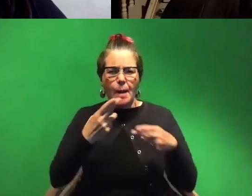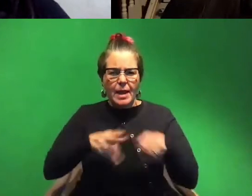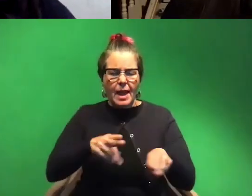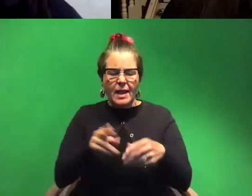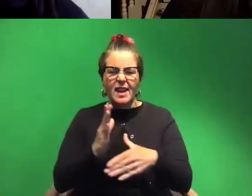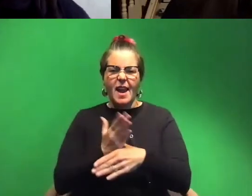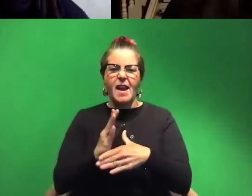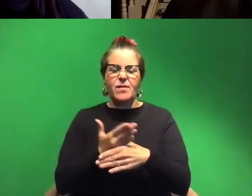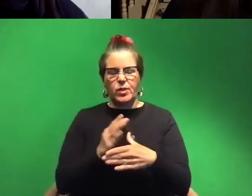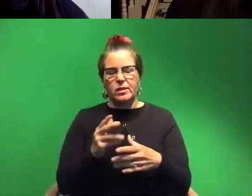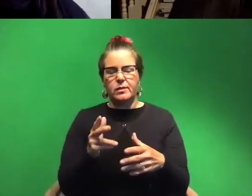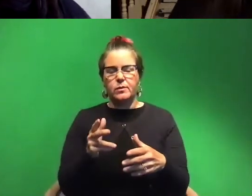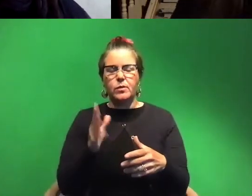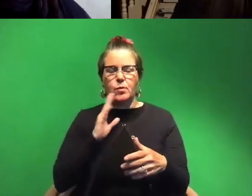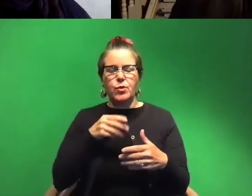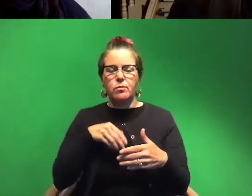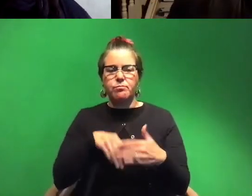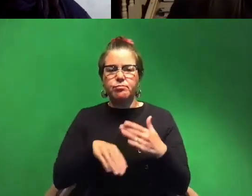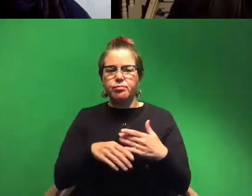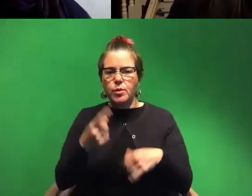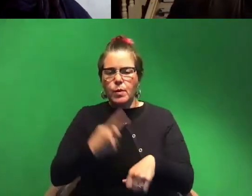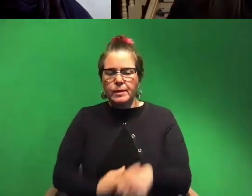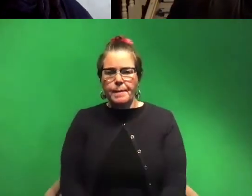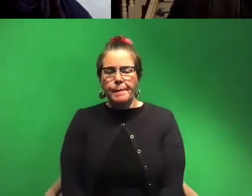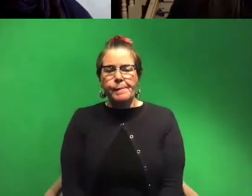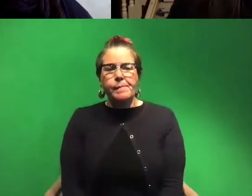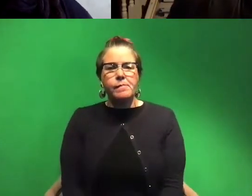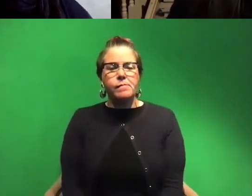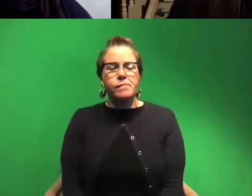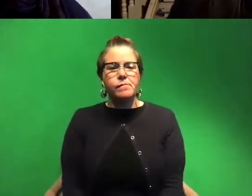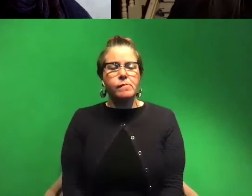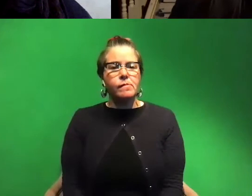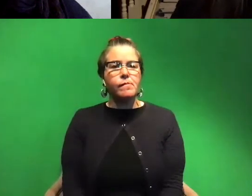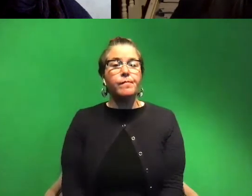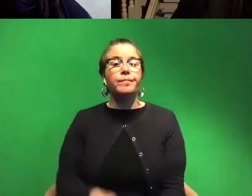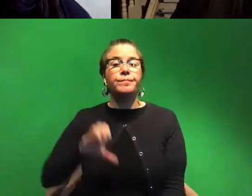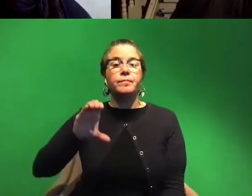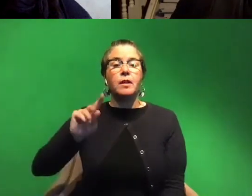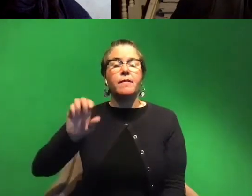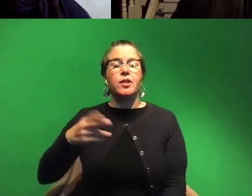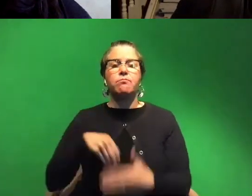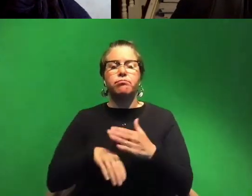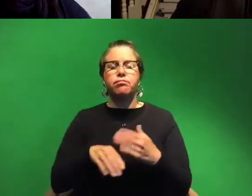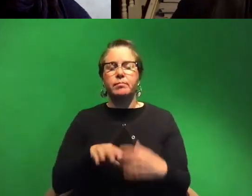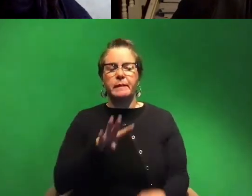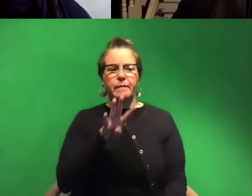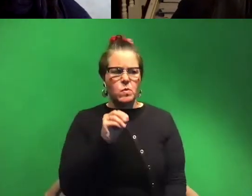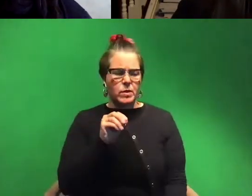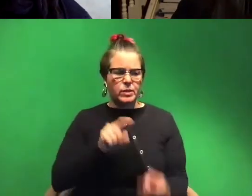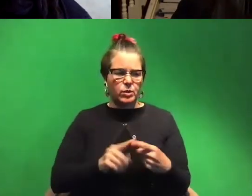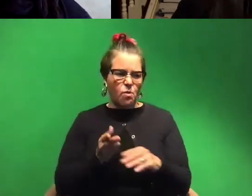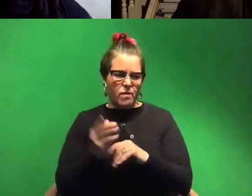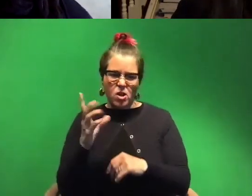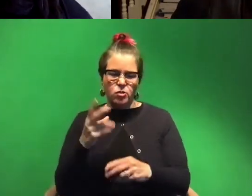might a cuttlefish release at a time? So cuttlefish lay between 40 to over 100